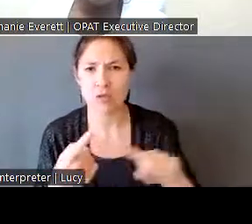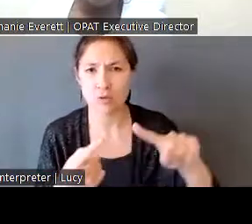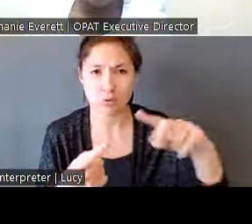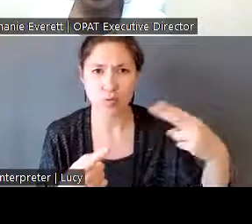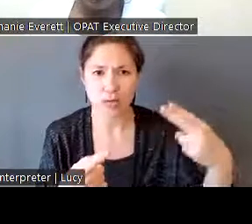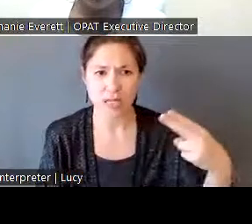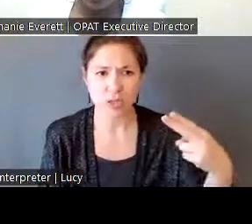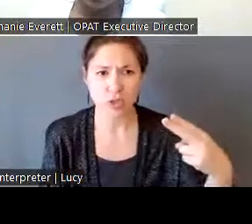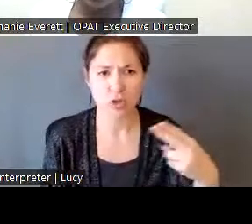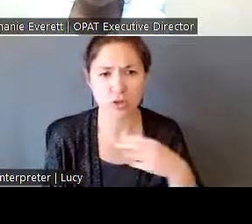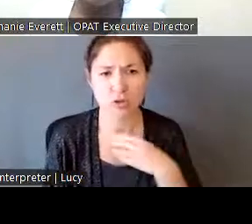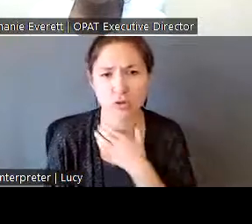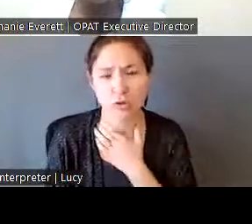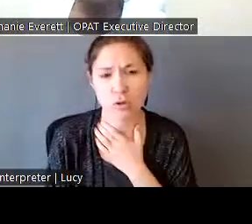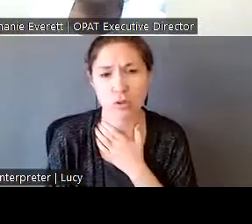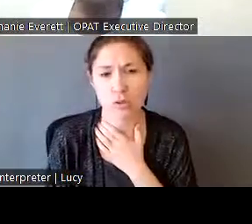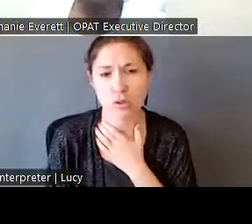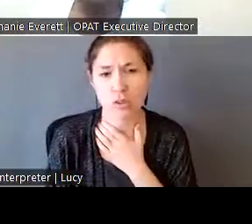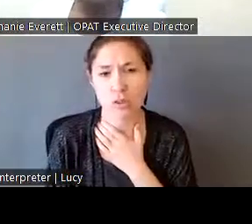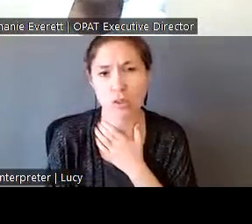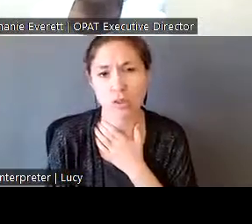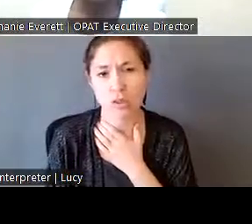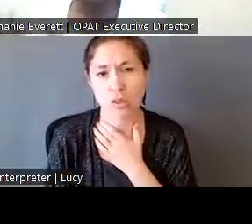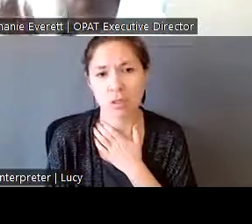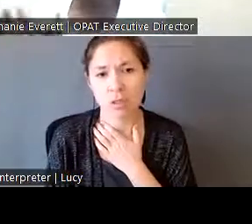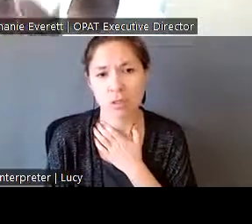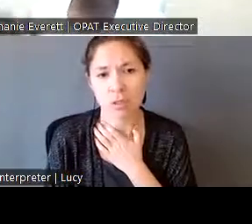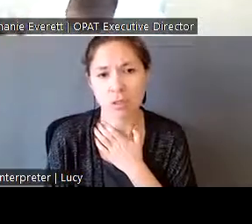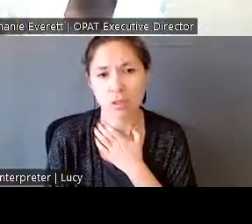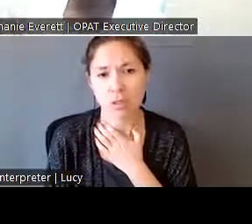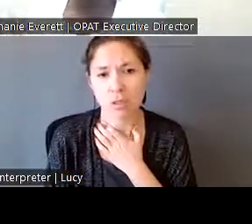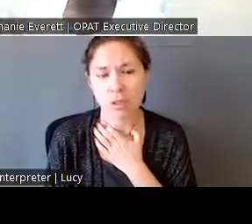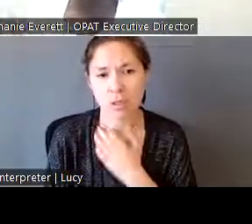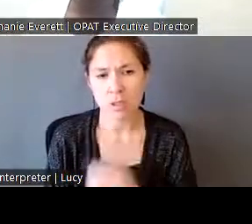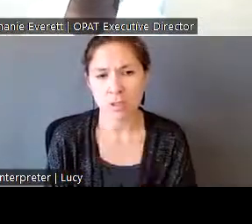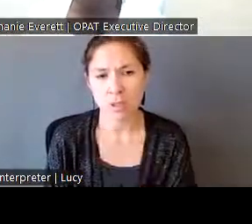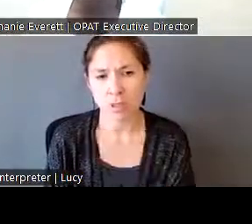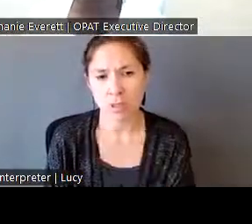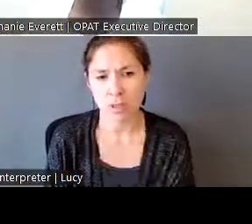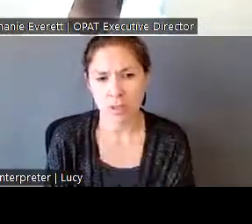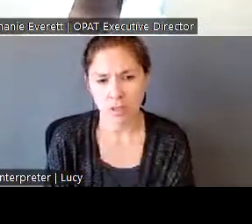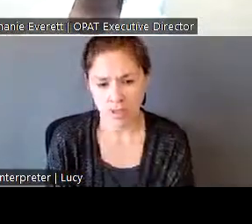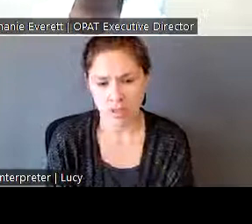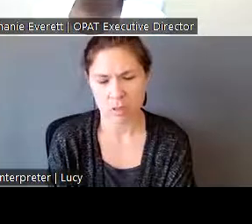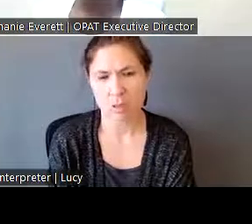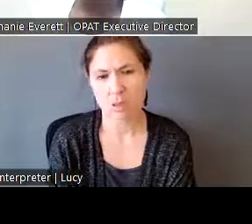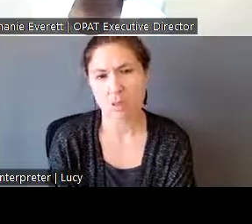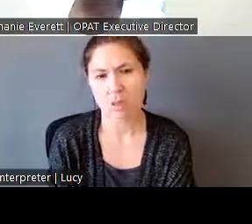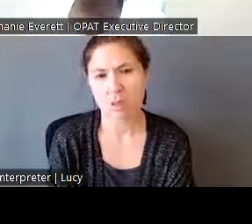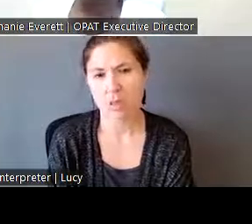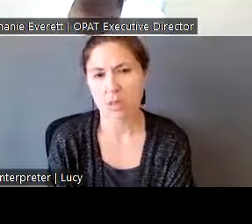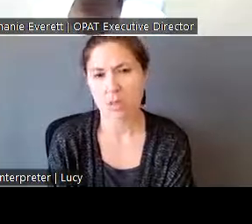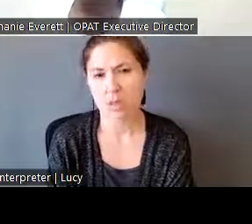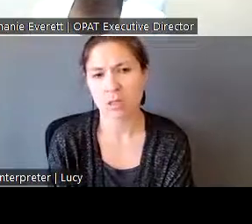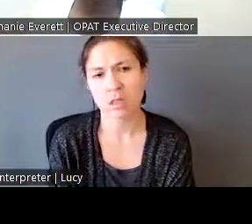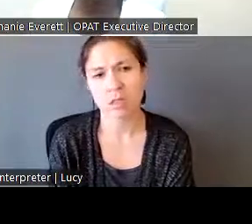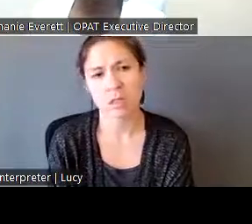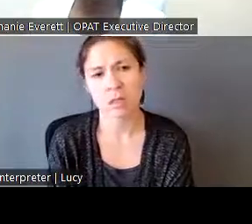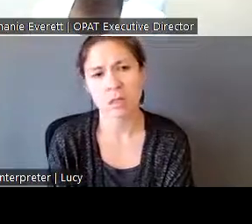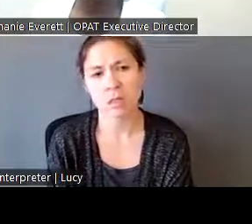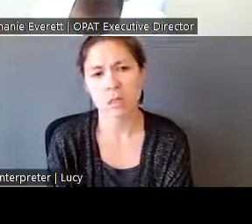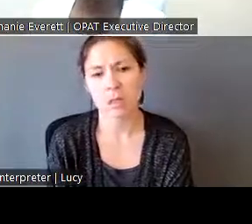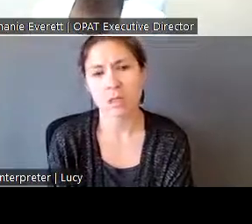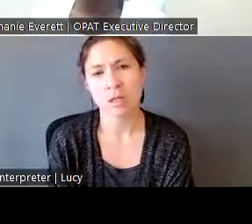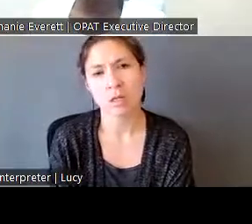And in that process, they are splitting it out. There's a questionnaire and an attestation, I don't know if I'm saying